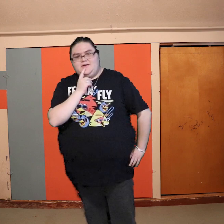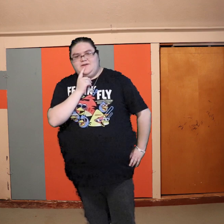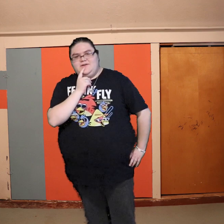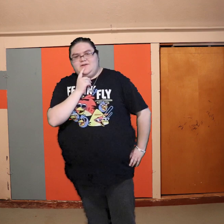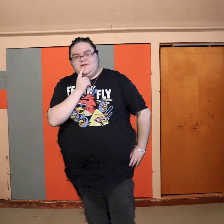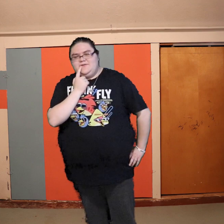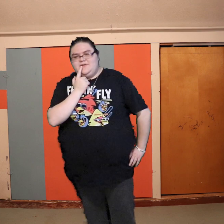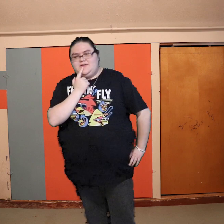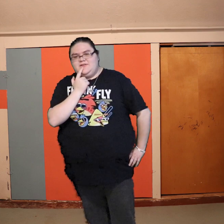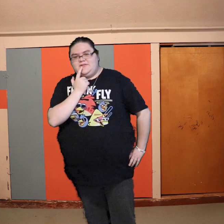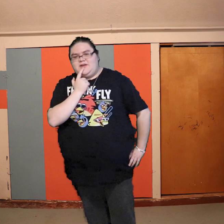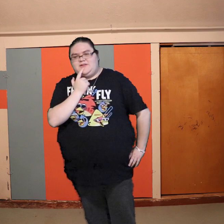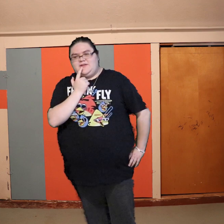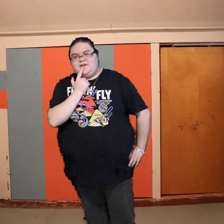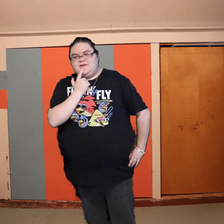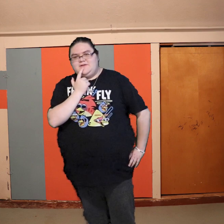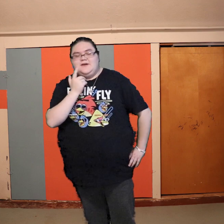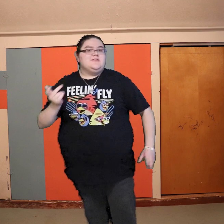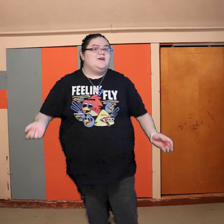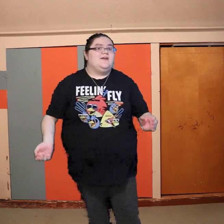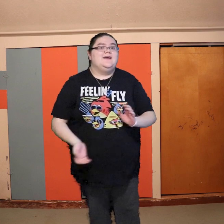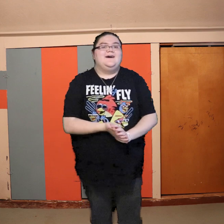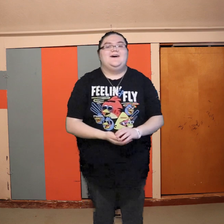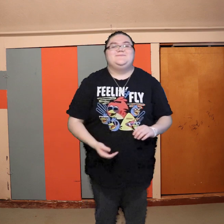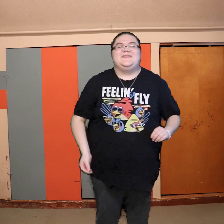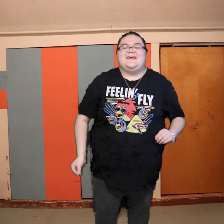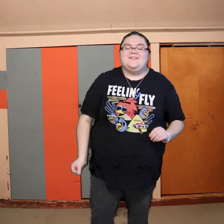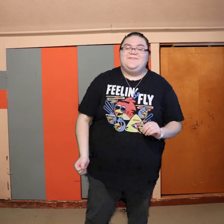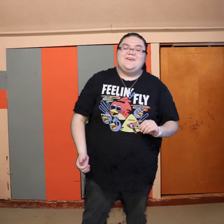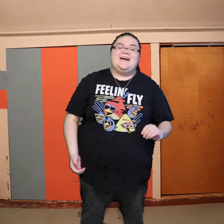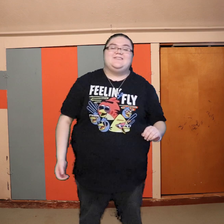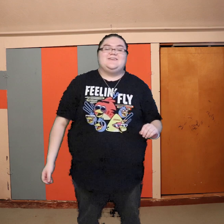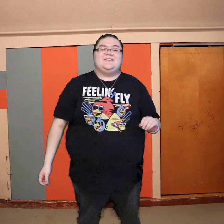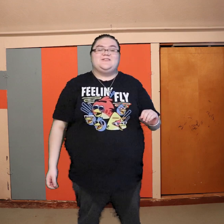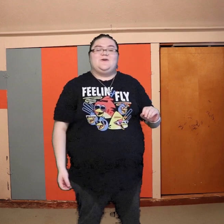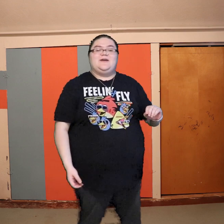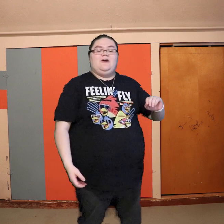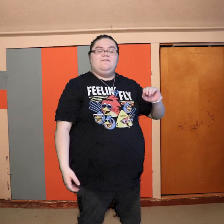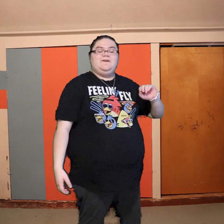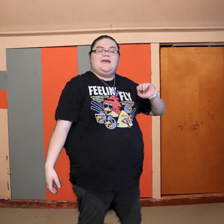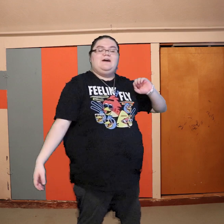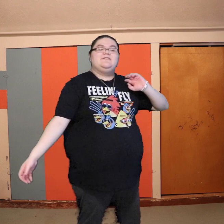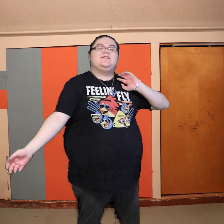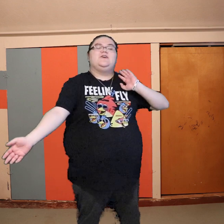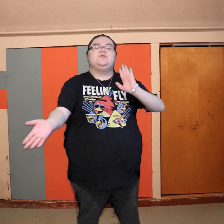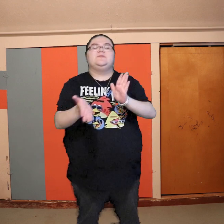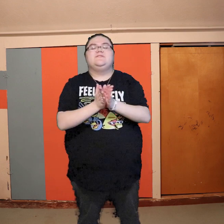Huh. Interesting. Sorry, but yes, hopefully you guys did enjoy, and